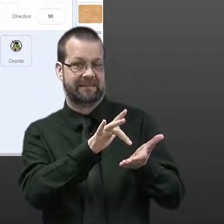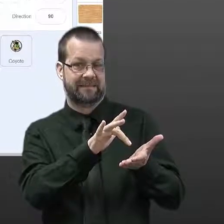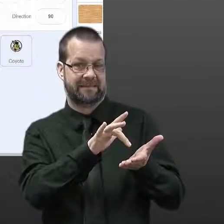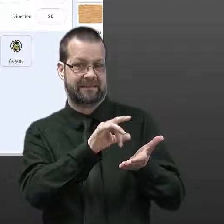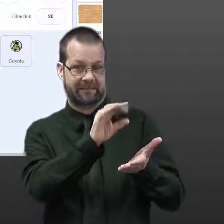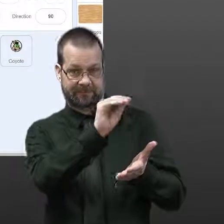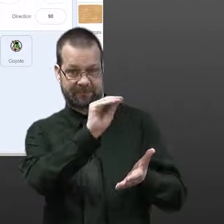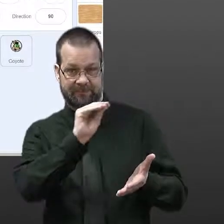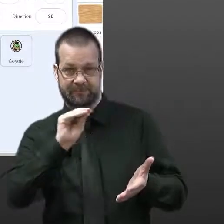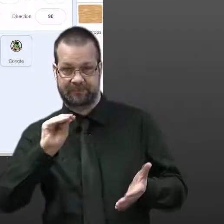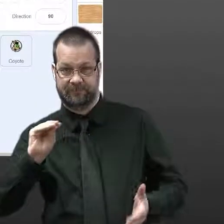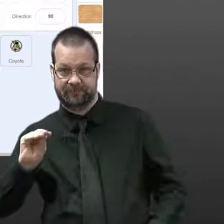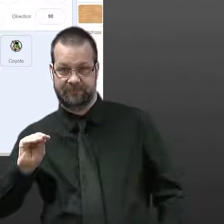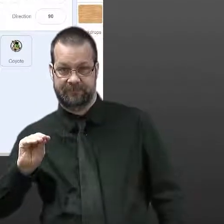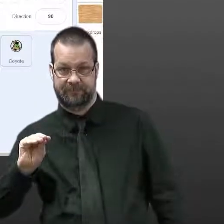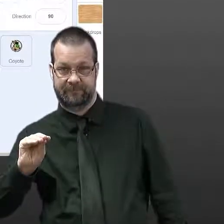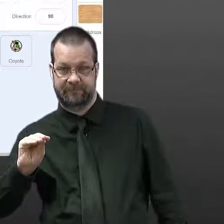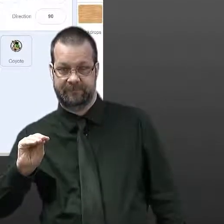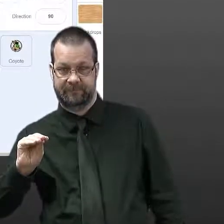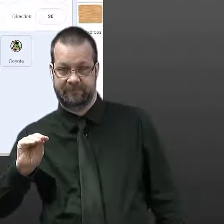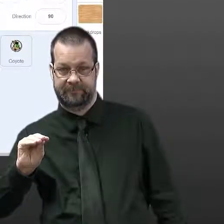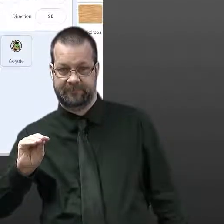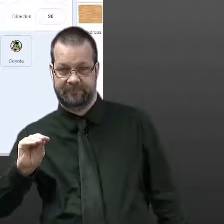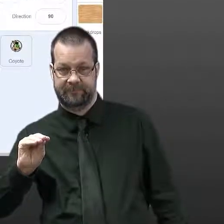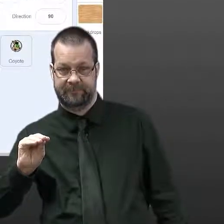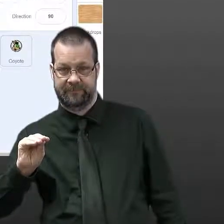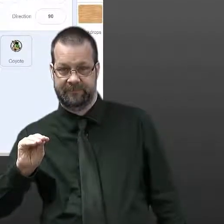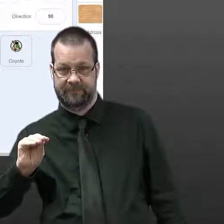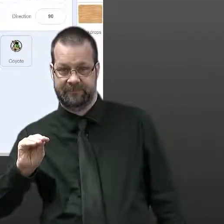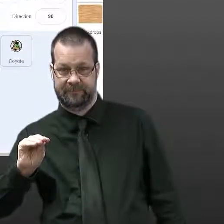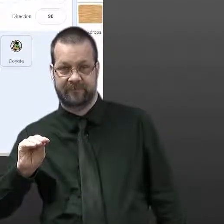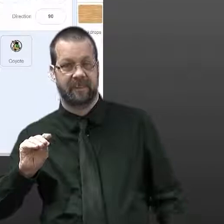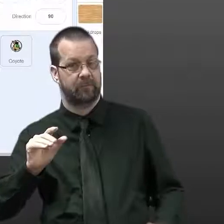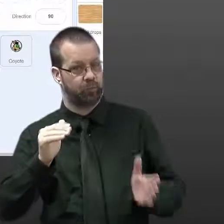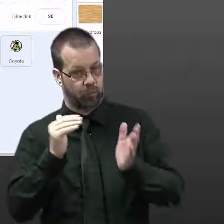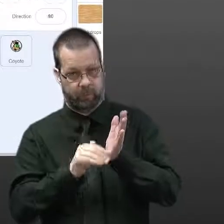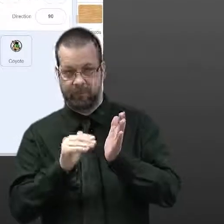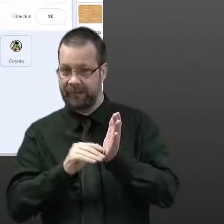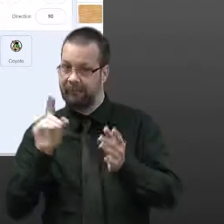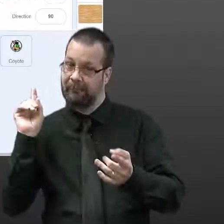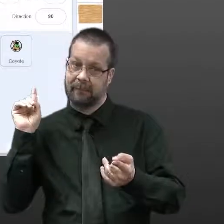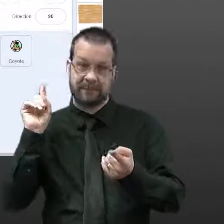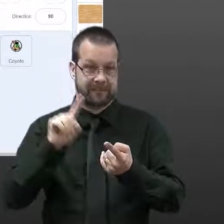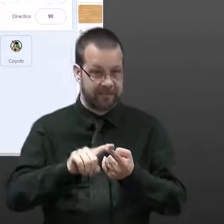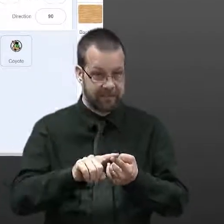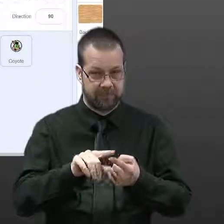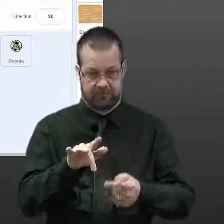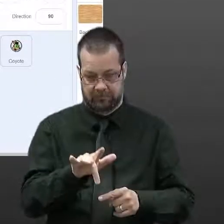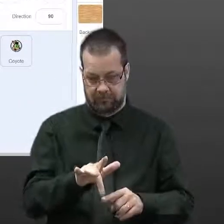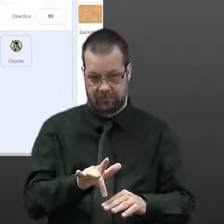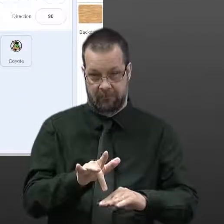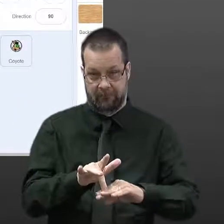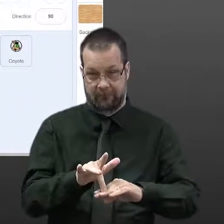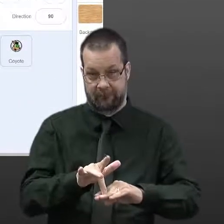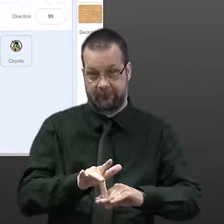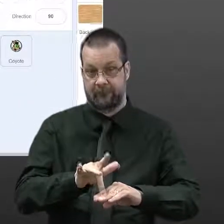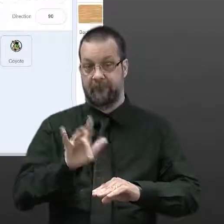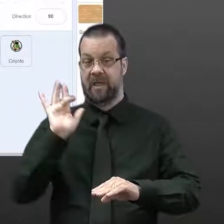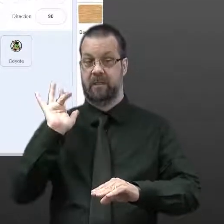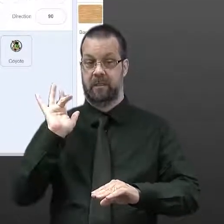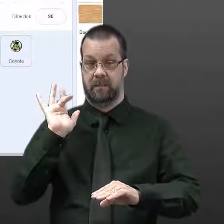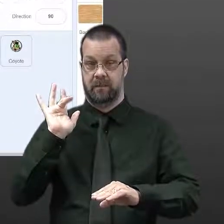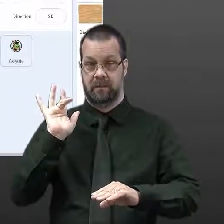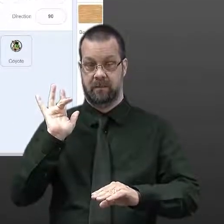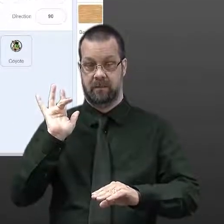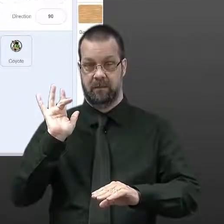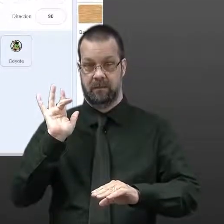space pressed block, so that you can find that in sensing. And we are going to repeat these actions until the space